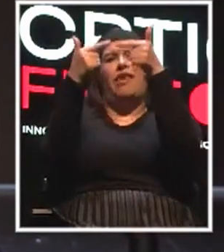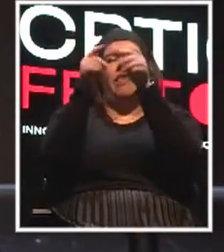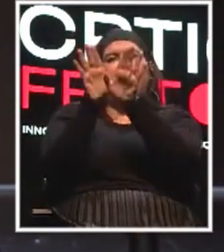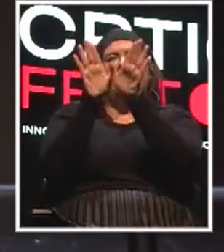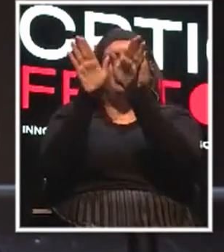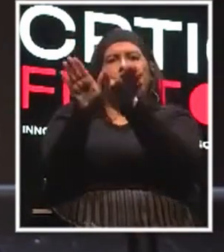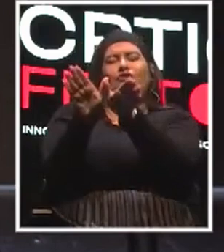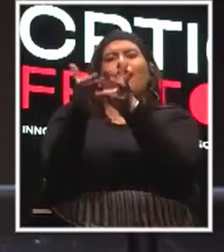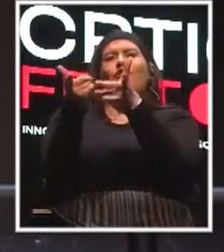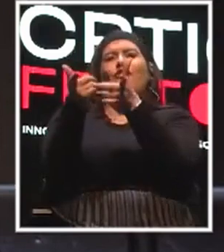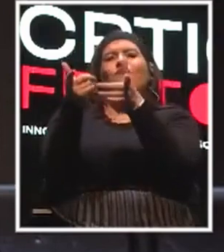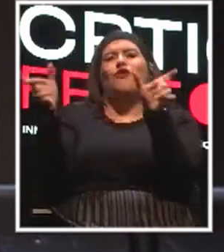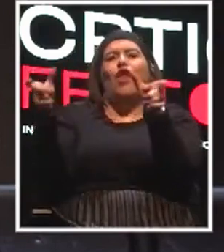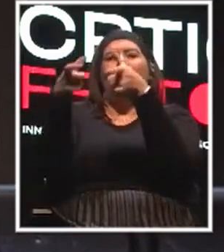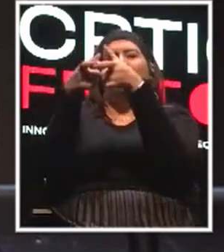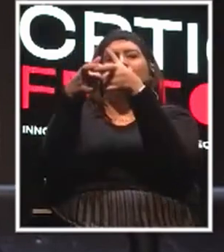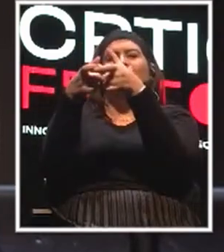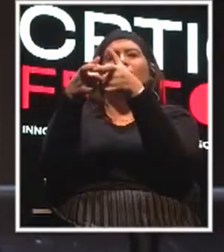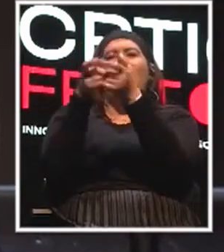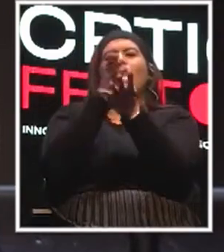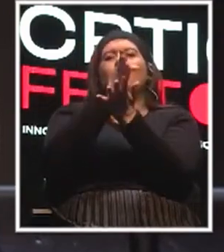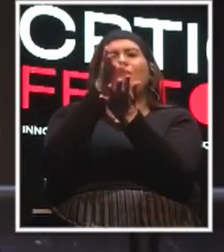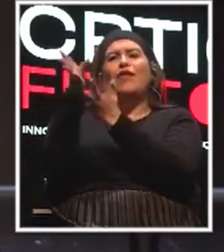companies do business.